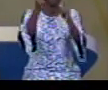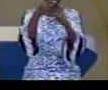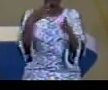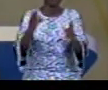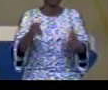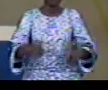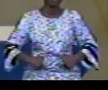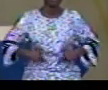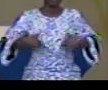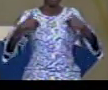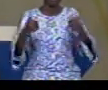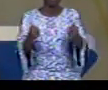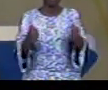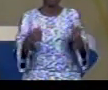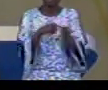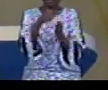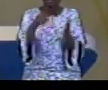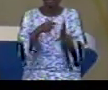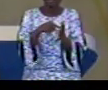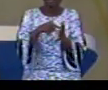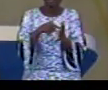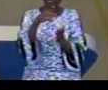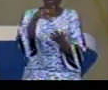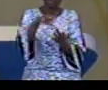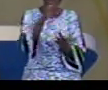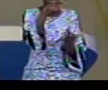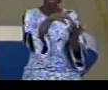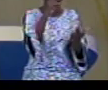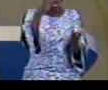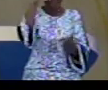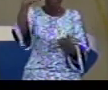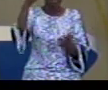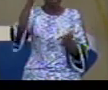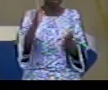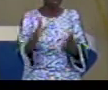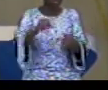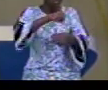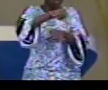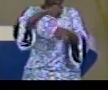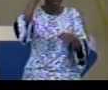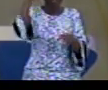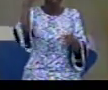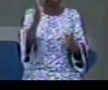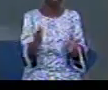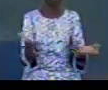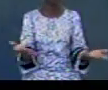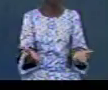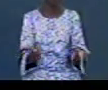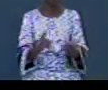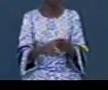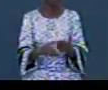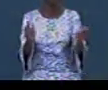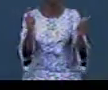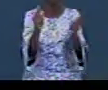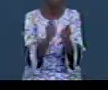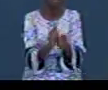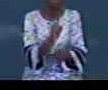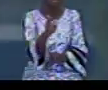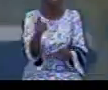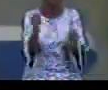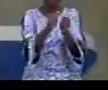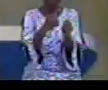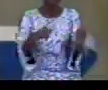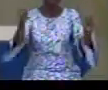this appointed man of God, anointed man of God, is here to reach you with the word from